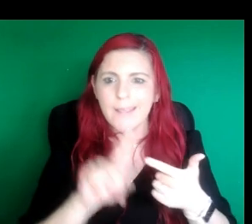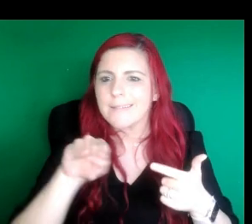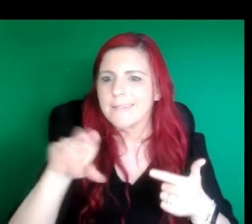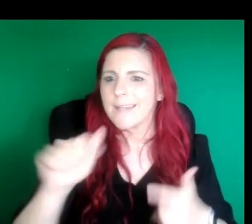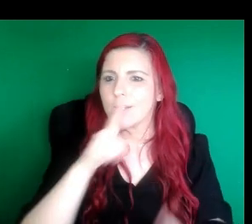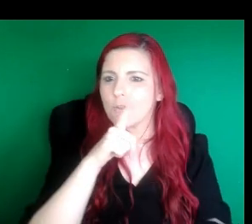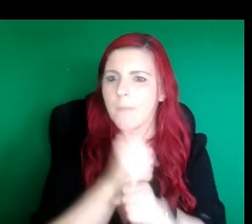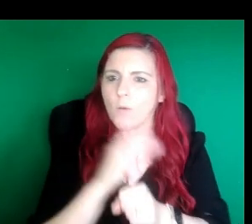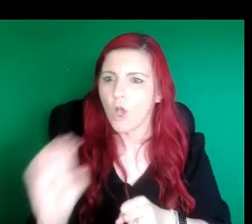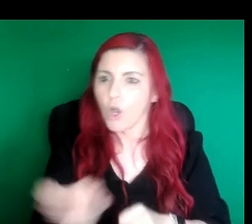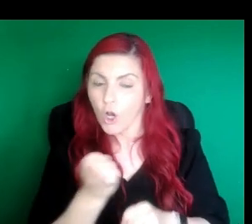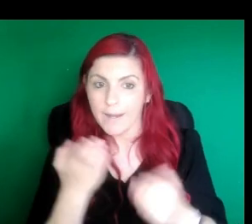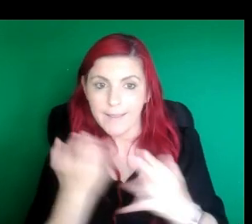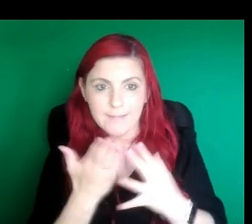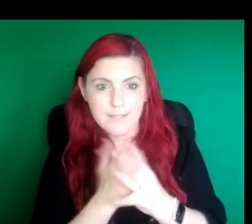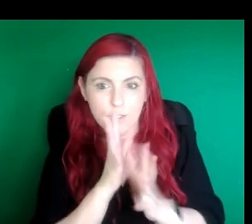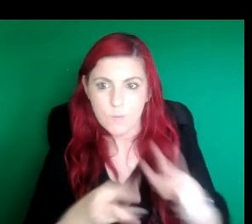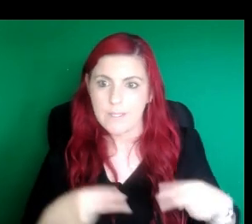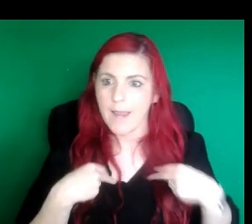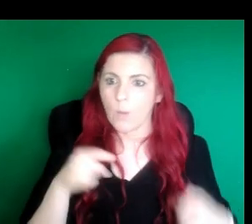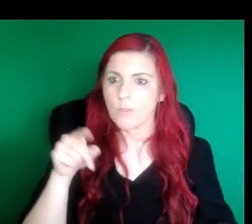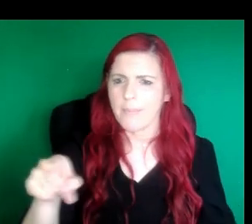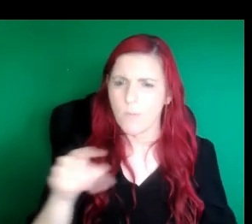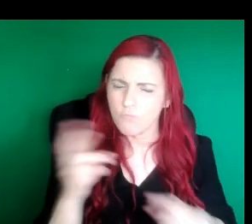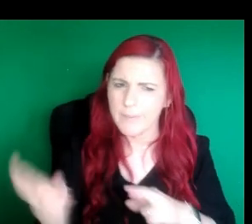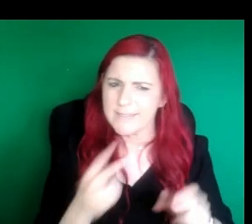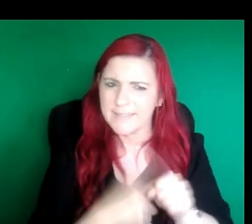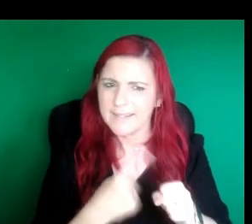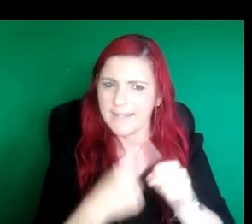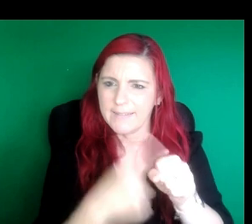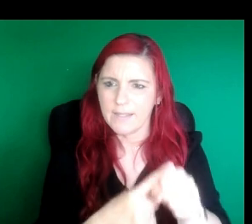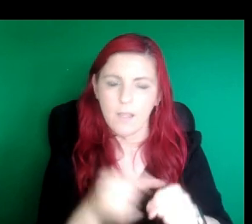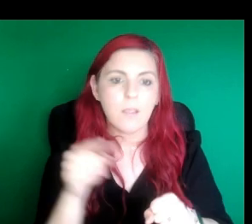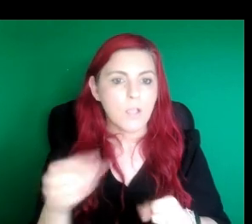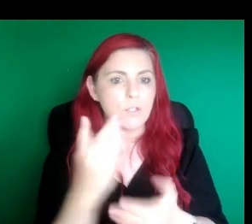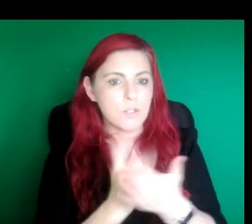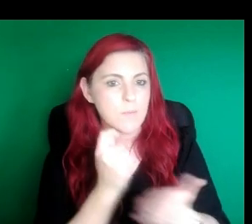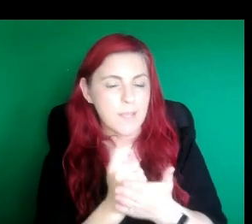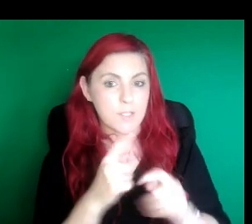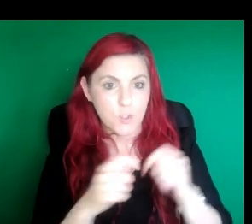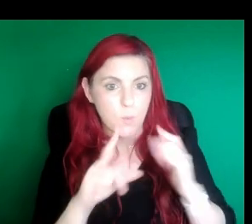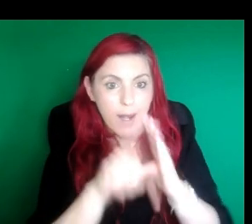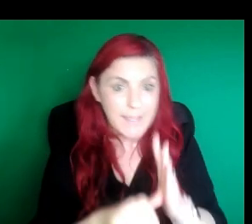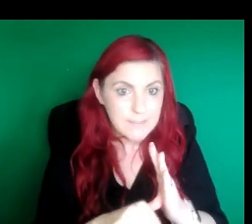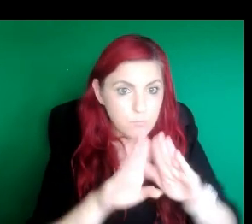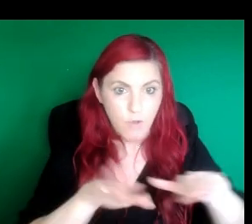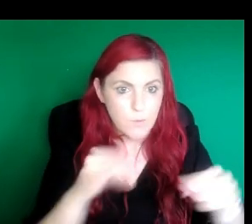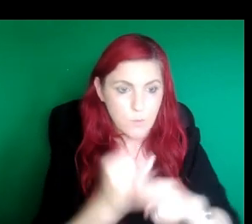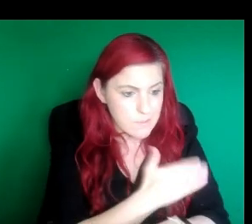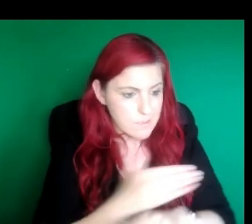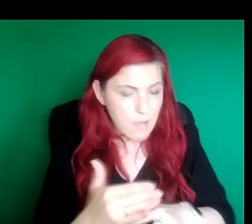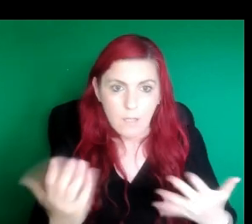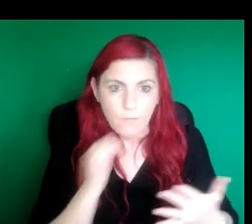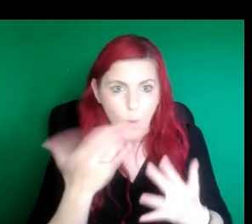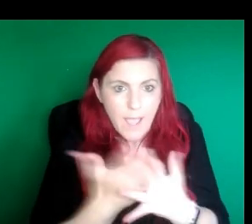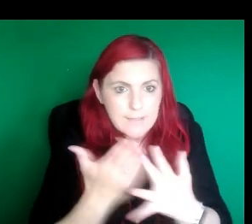specifically talked about early access to sign language education, and that came up quite a bit, that sometimes it's too late when you get to primary school, and these children